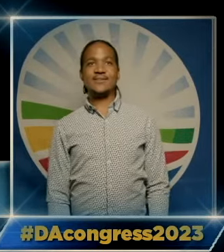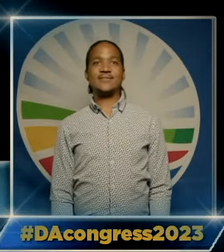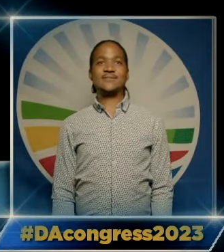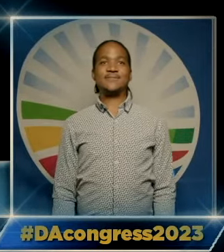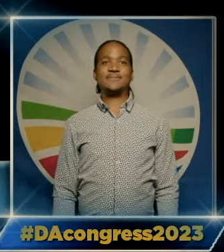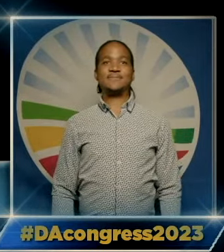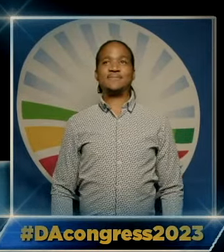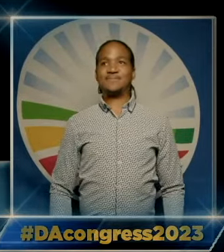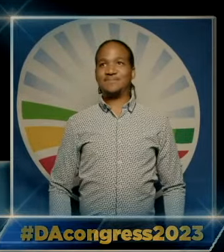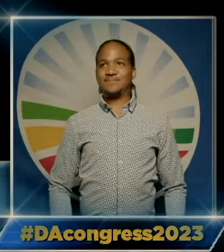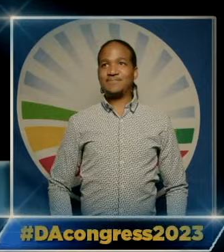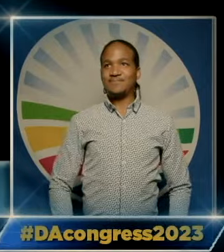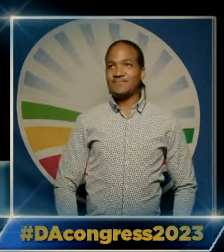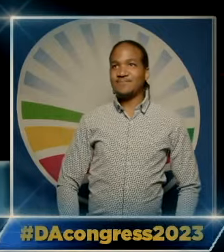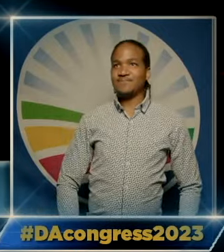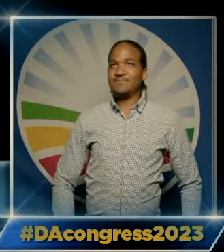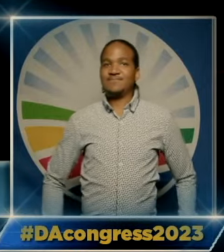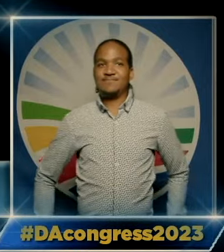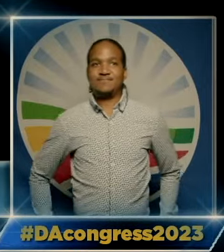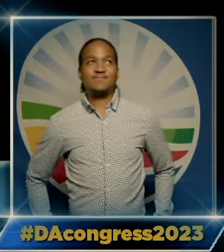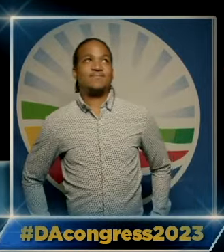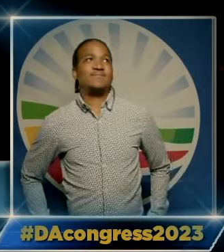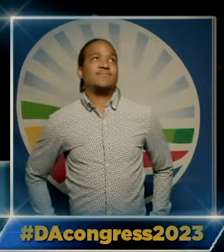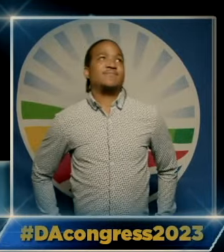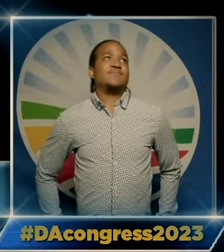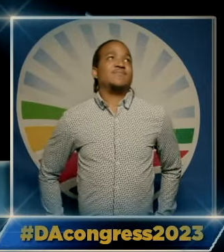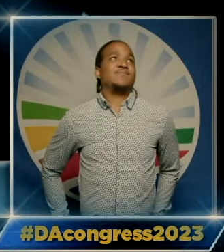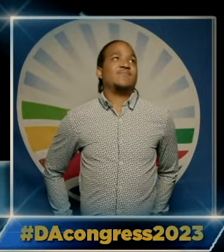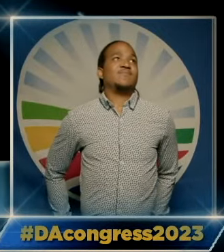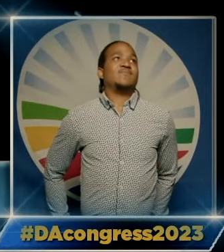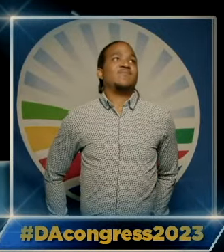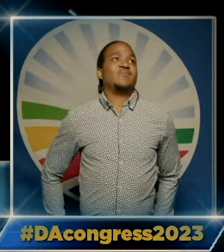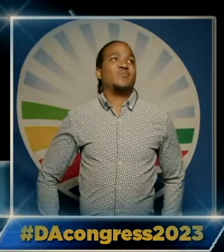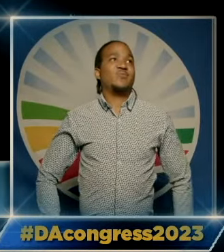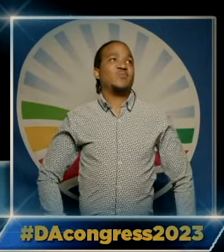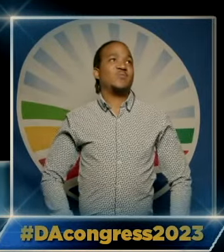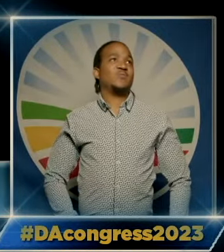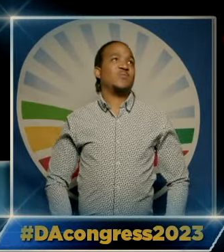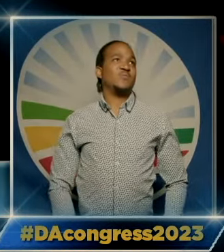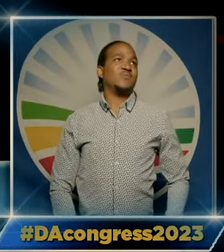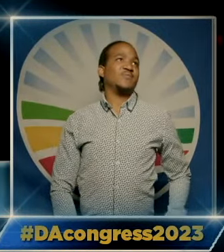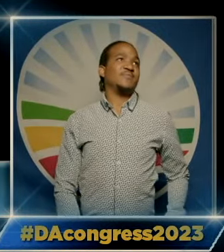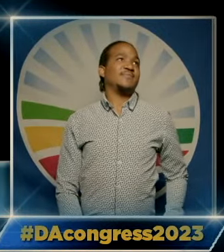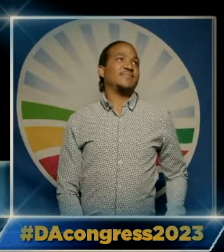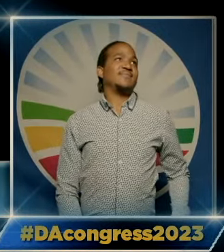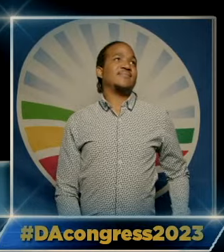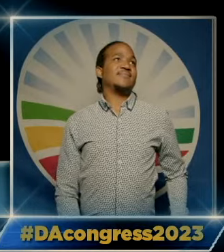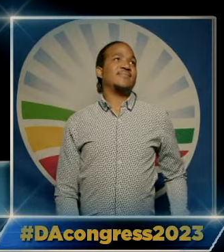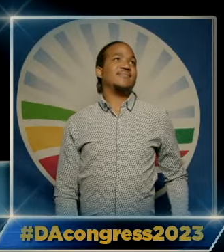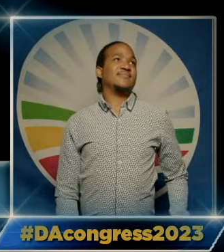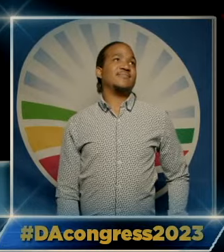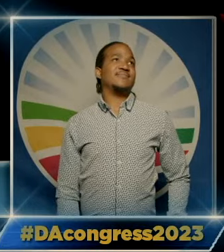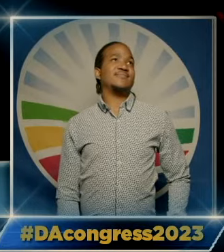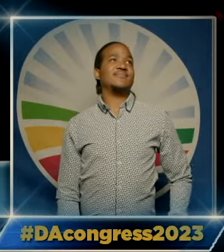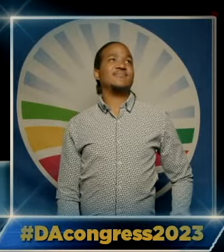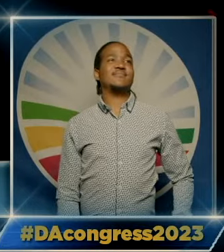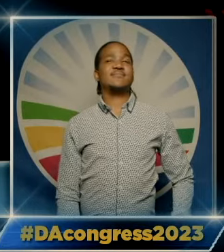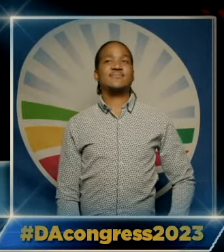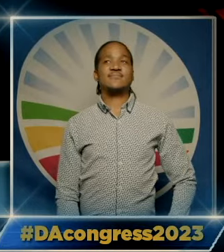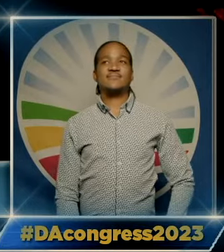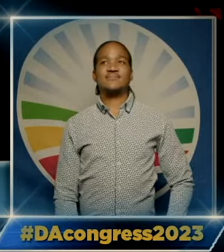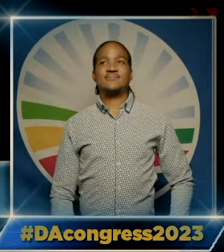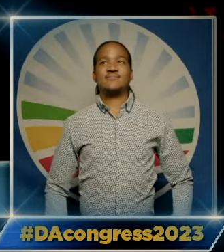Corruption, maladministration, burning blackouts, hated deployment, corruption, blackout, maladministration, crisis of government, state capture, hated deployment. There's been